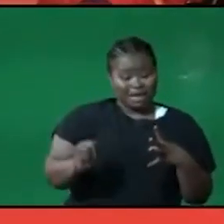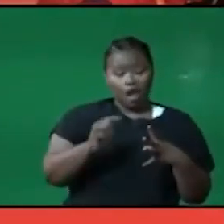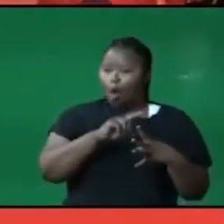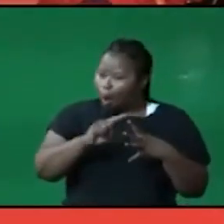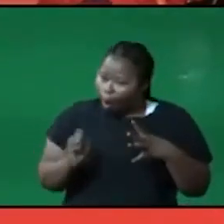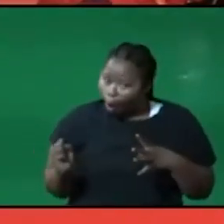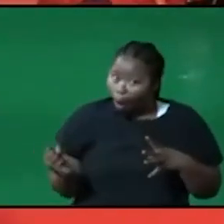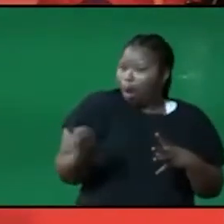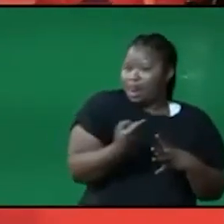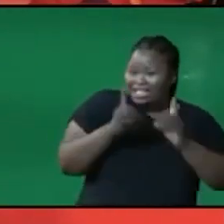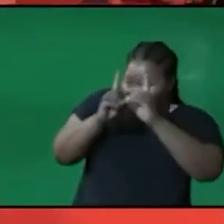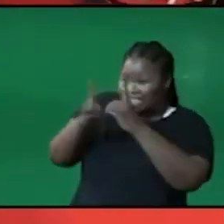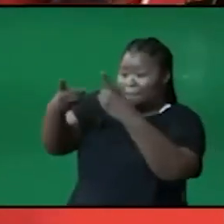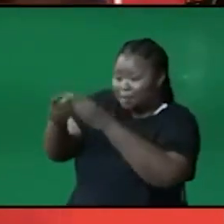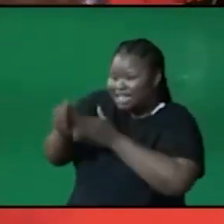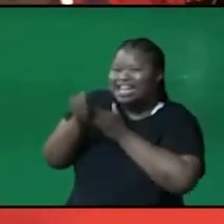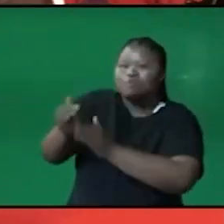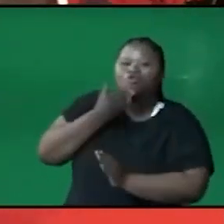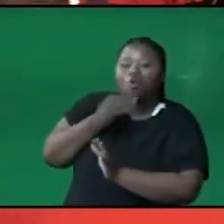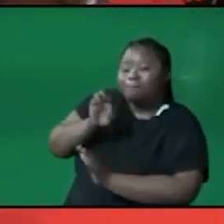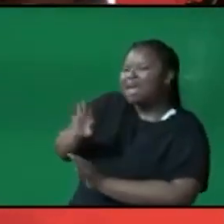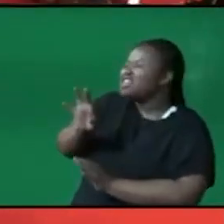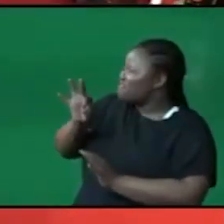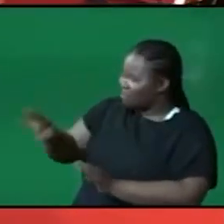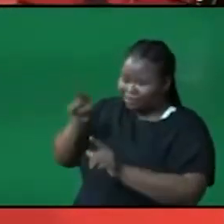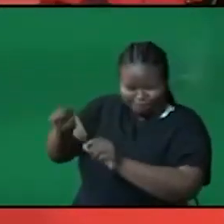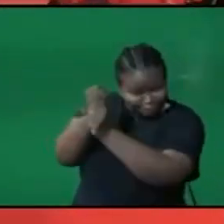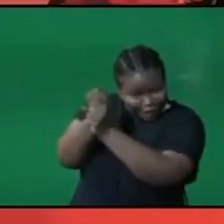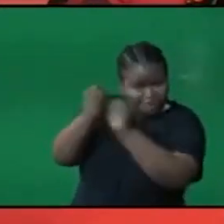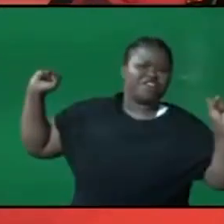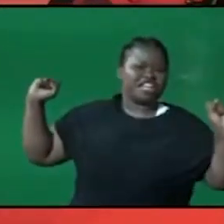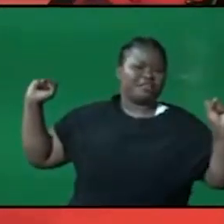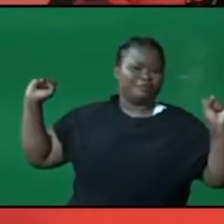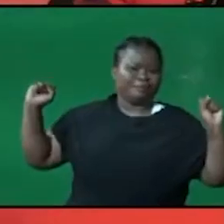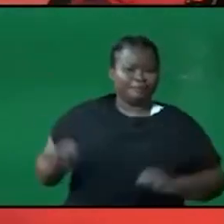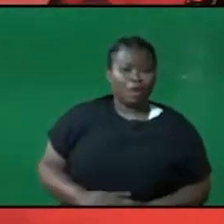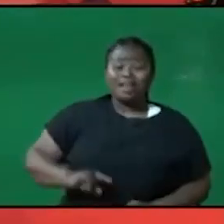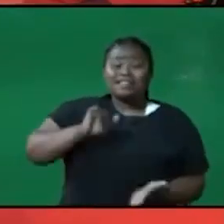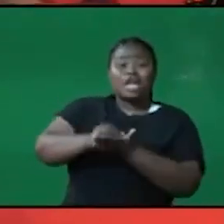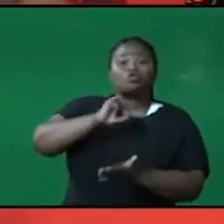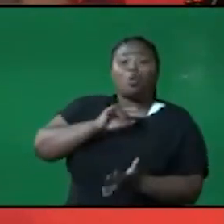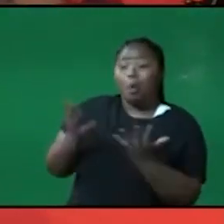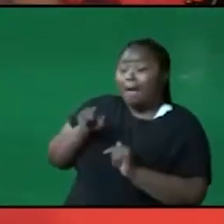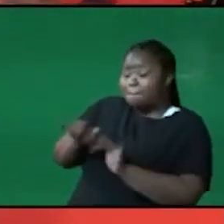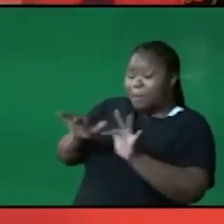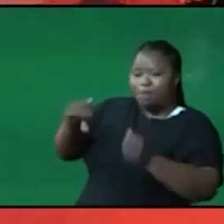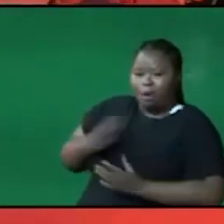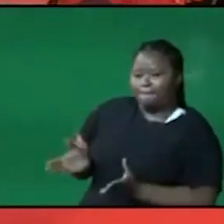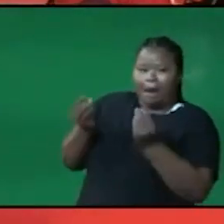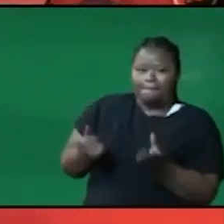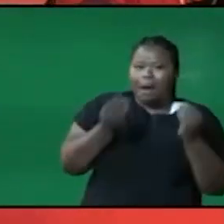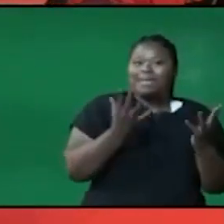the departments that are led by EFF are liberated zones. That's where our people get